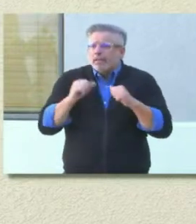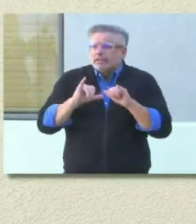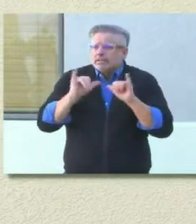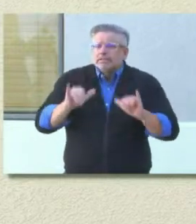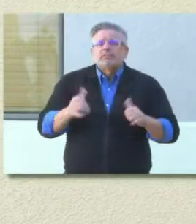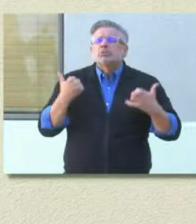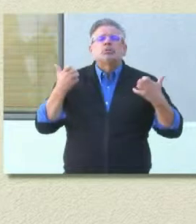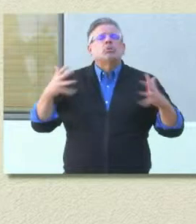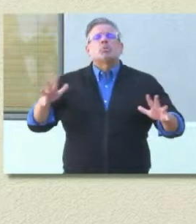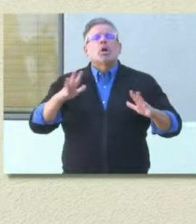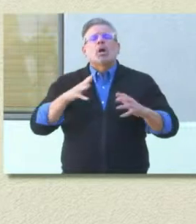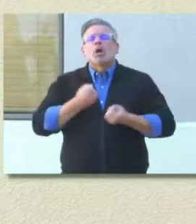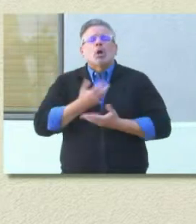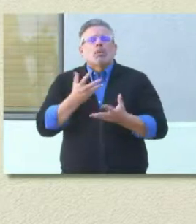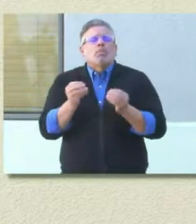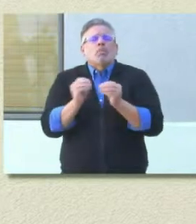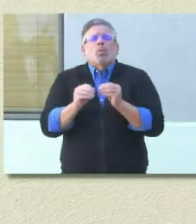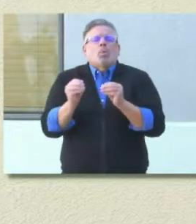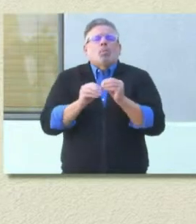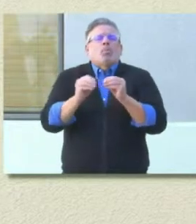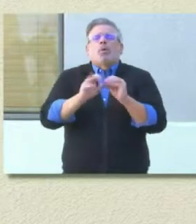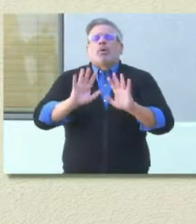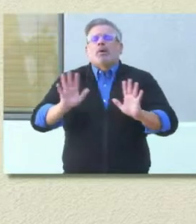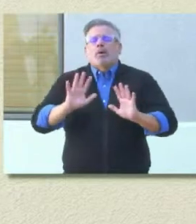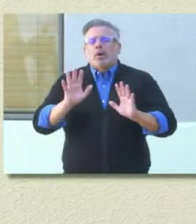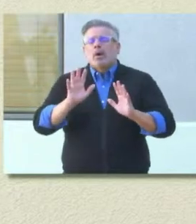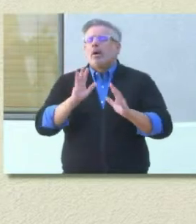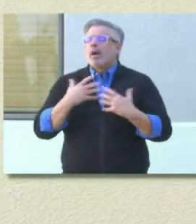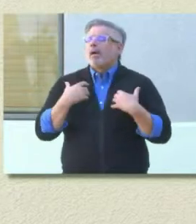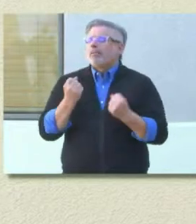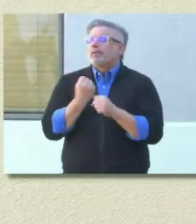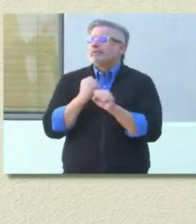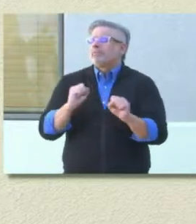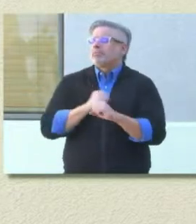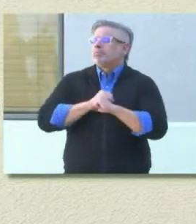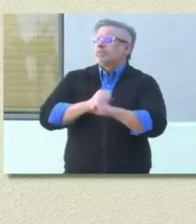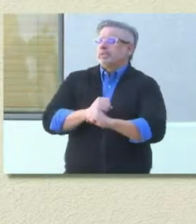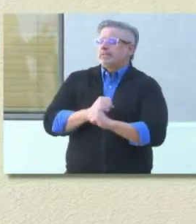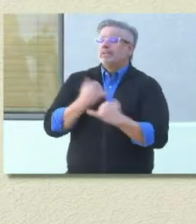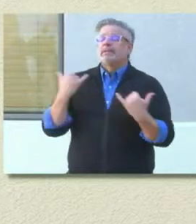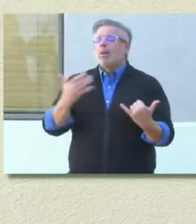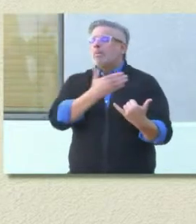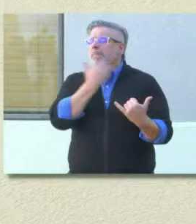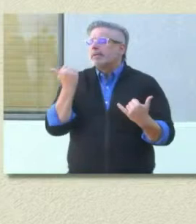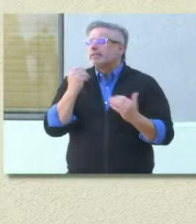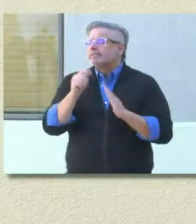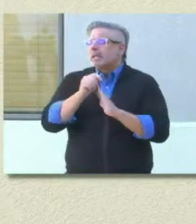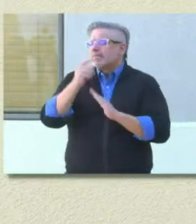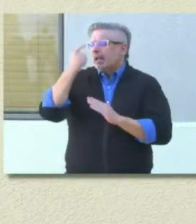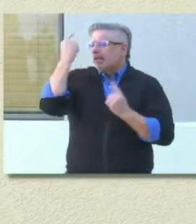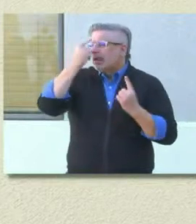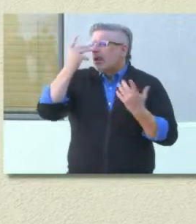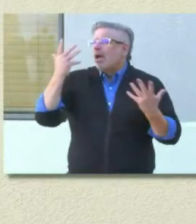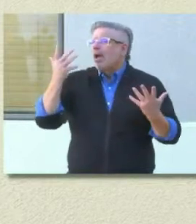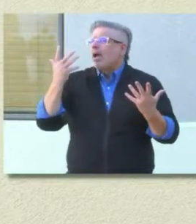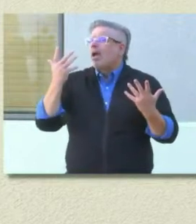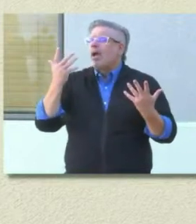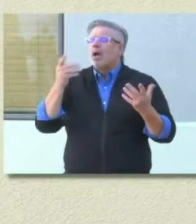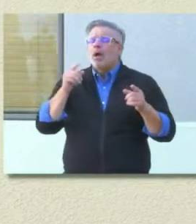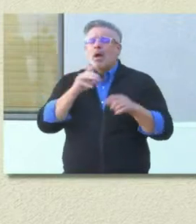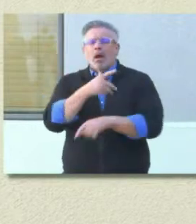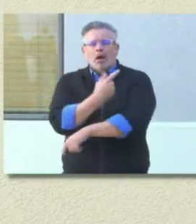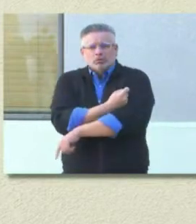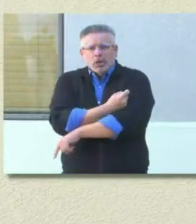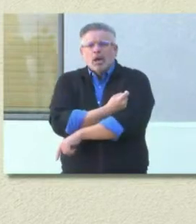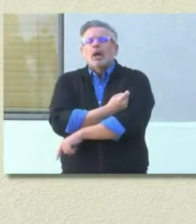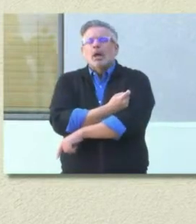but ultimately for your safety and protection. So now is the best time to consider getting that shot, and while you're there, ask and inquire